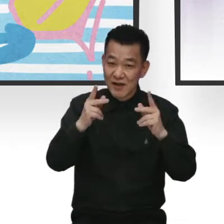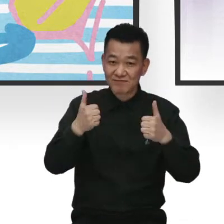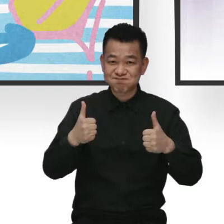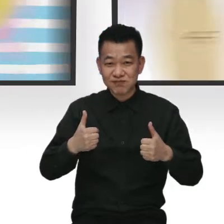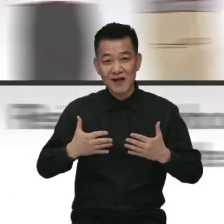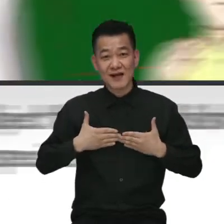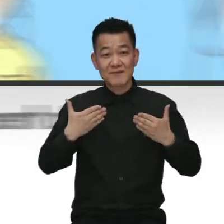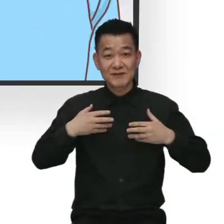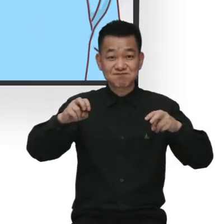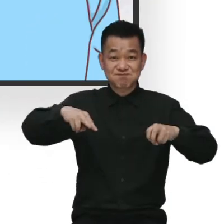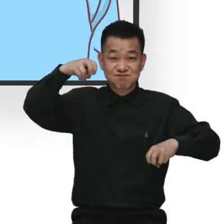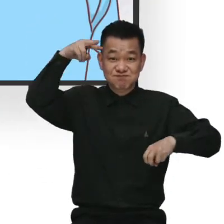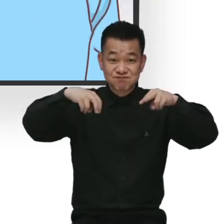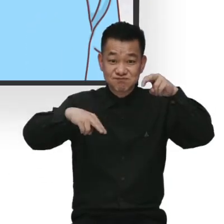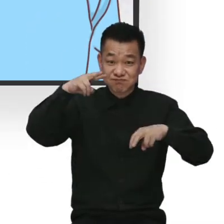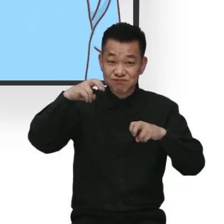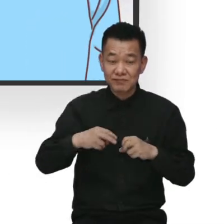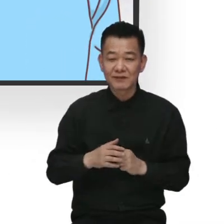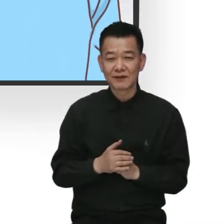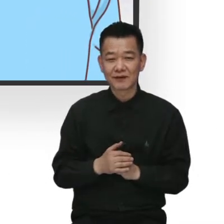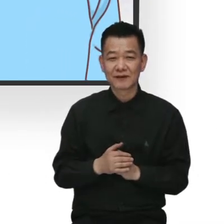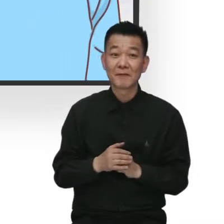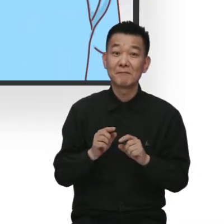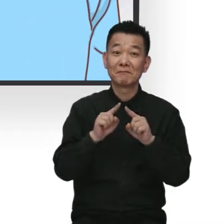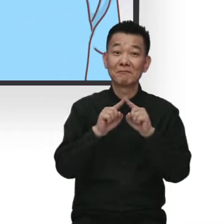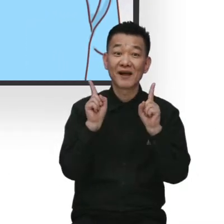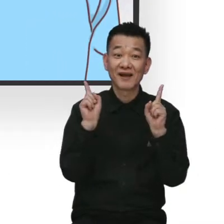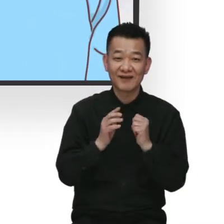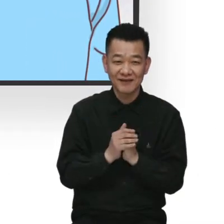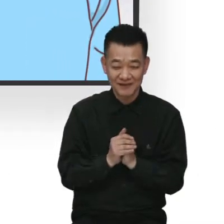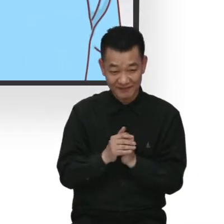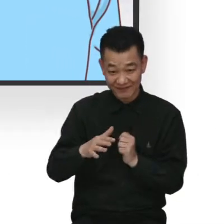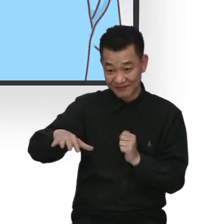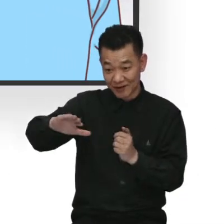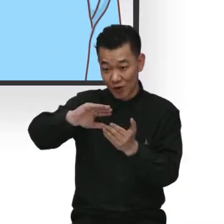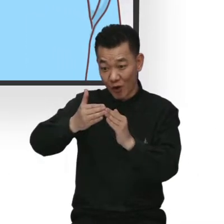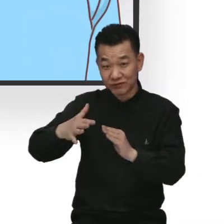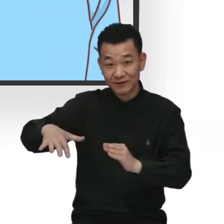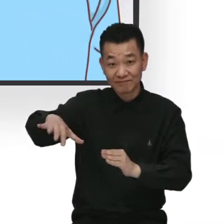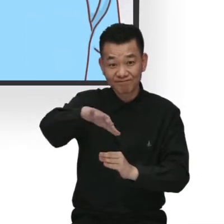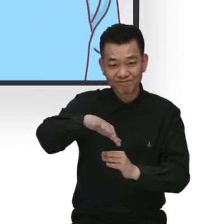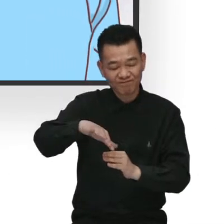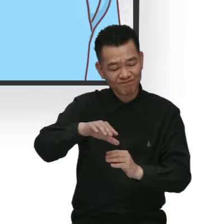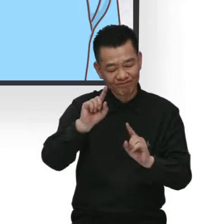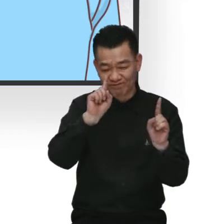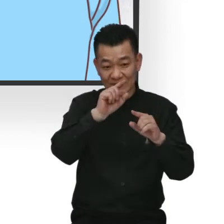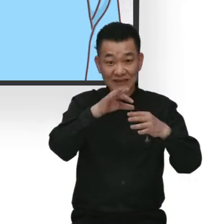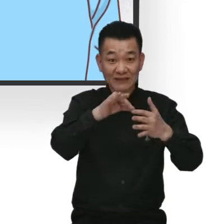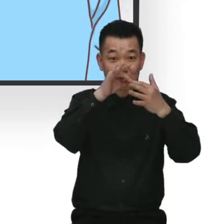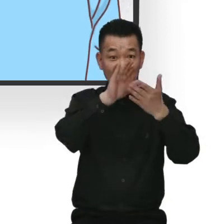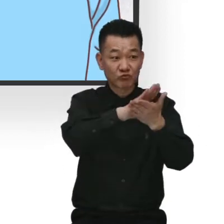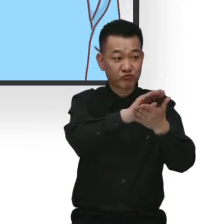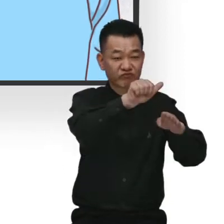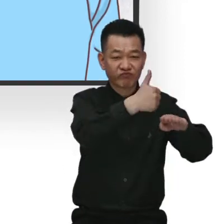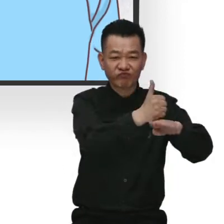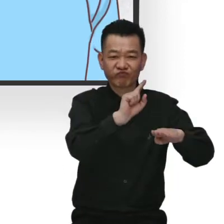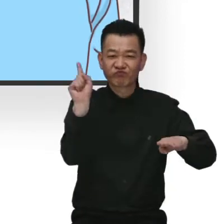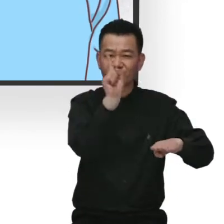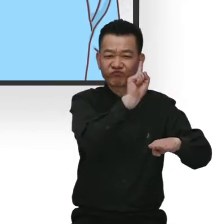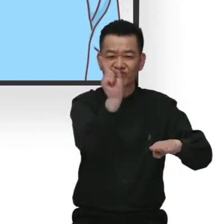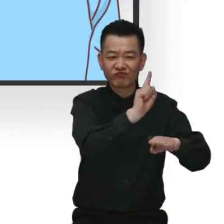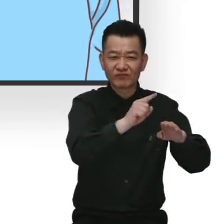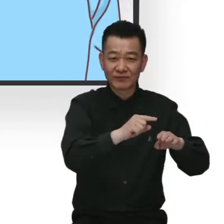happy. After a short moment of joy, the residents protested against the establishment of the special